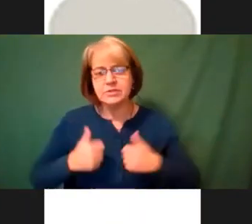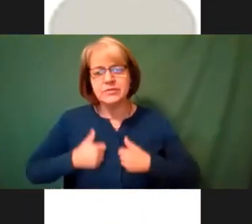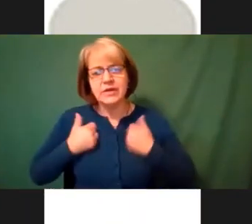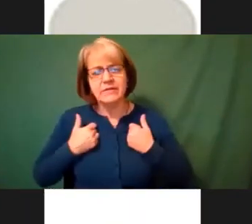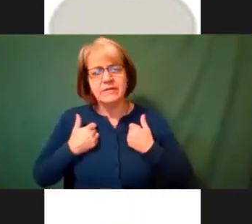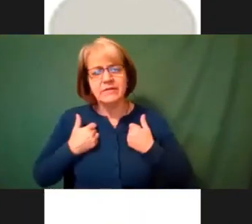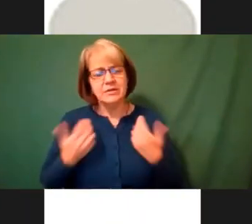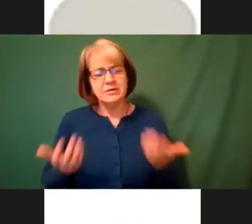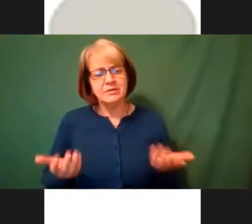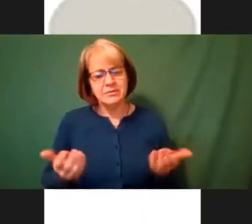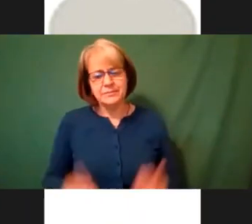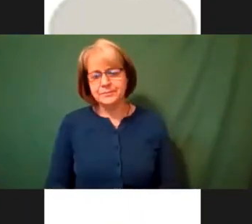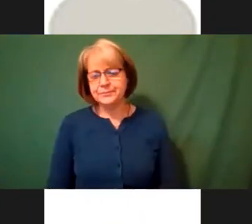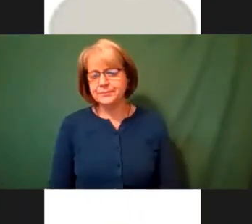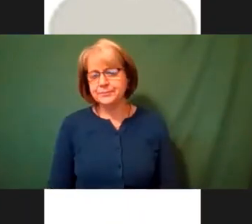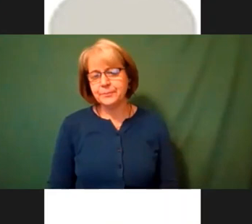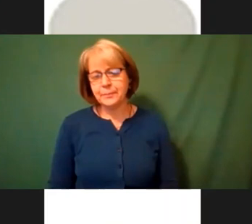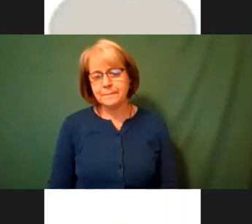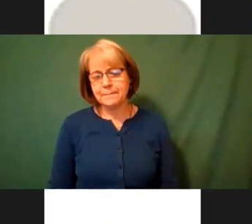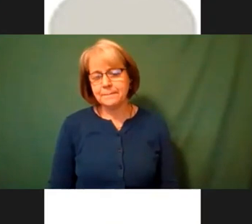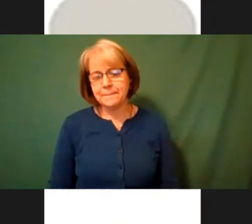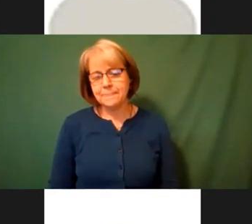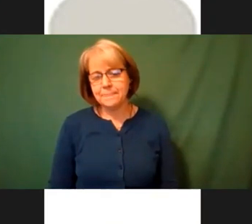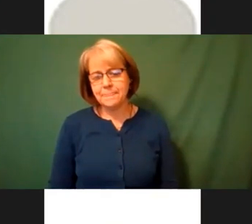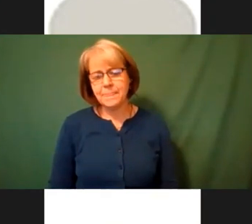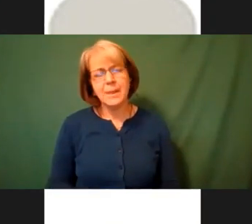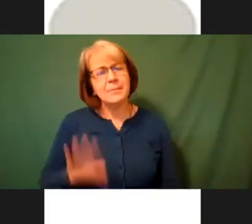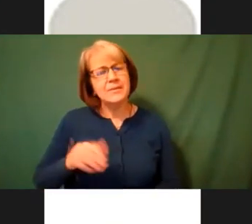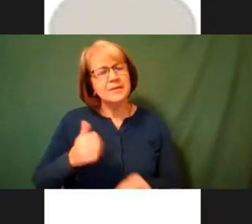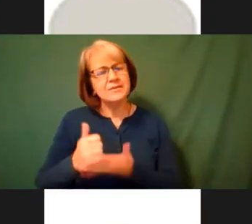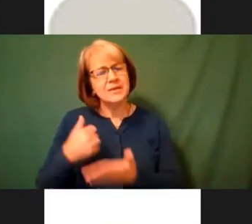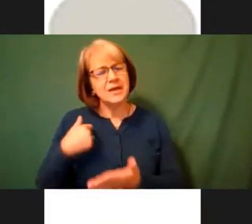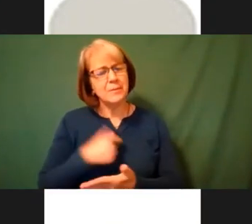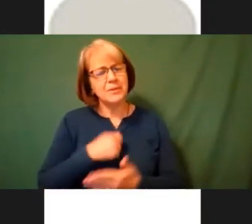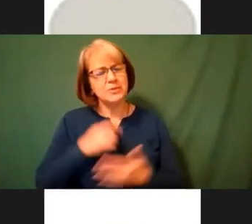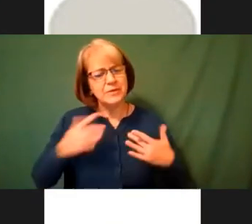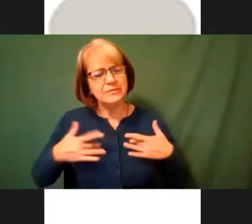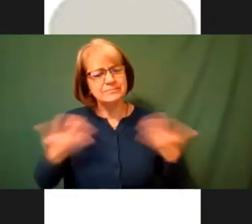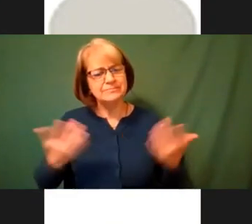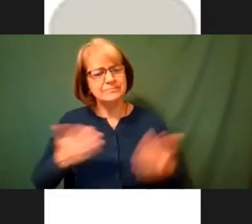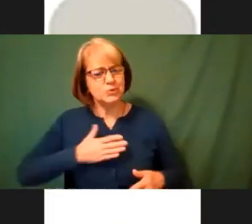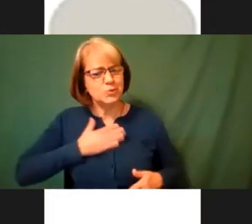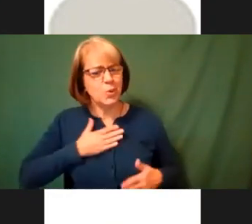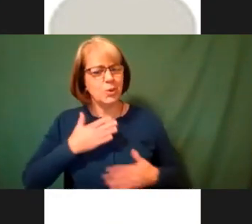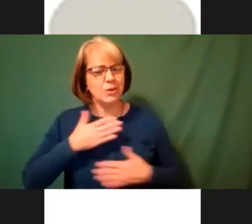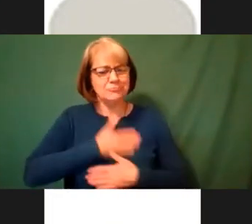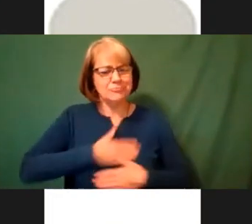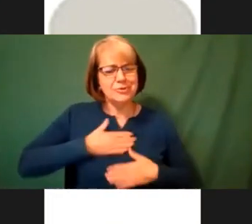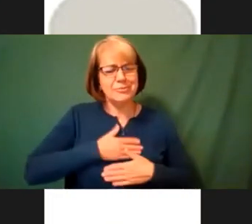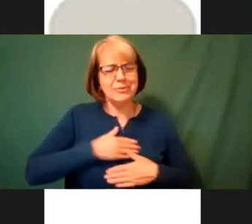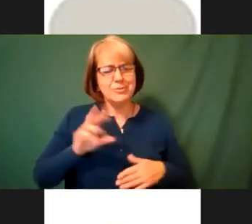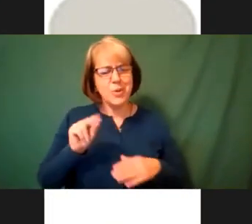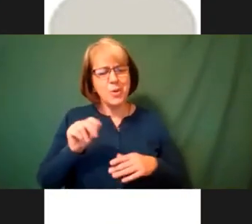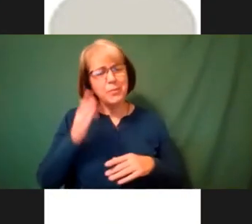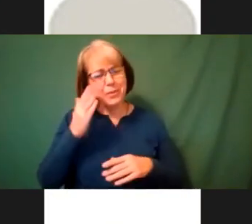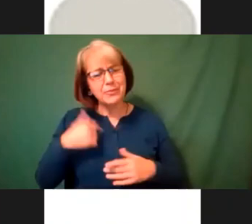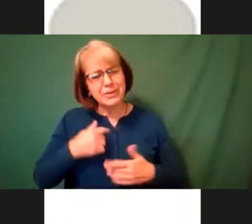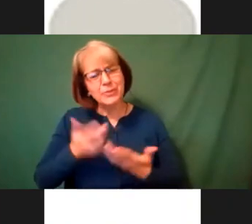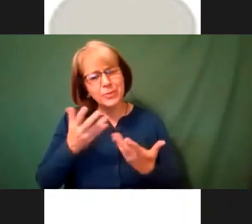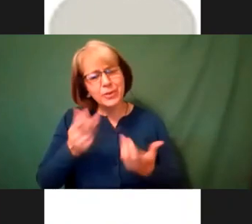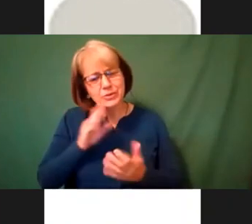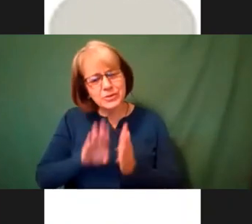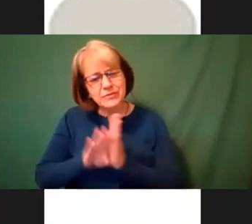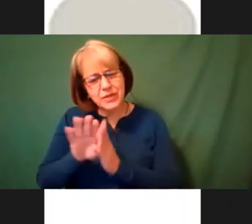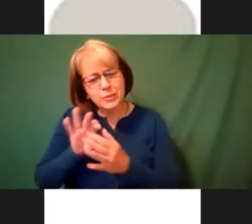health, and joy, but actually channeling that in a creative way because we're interested in building those